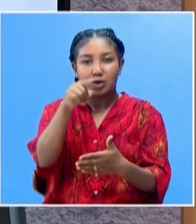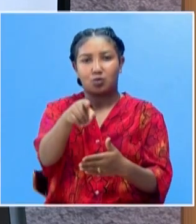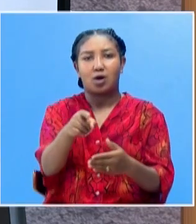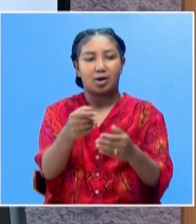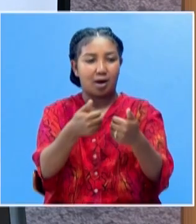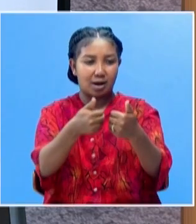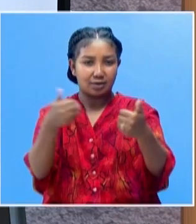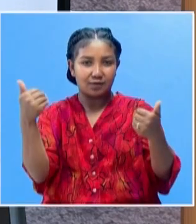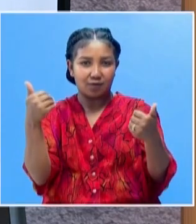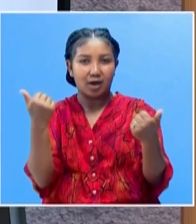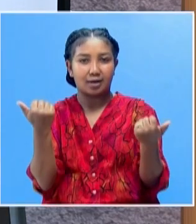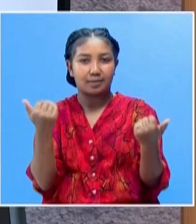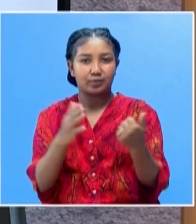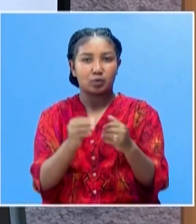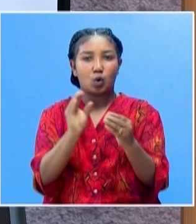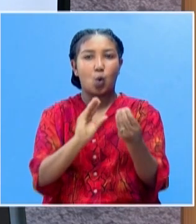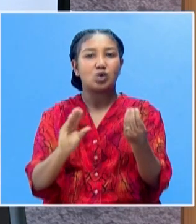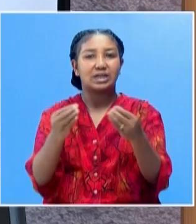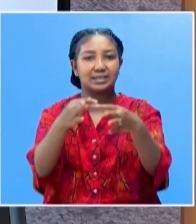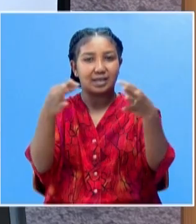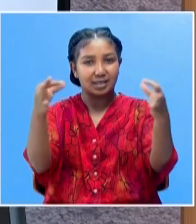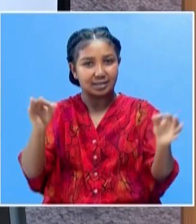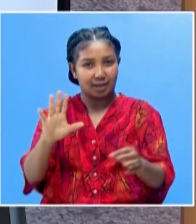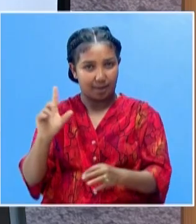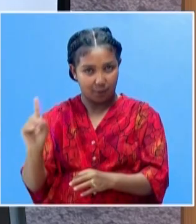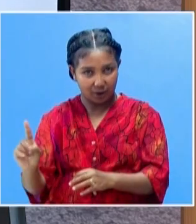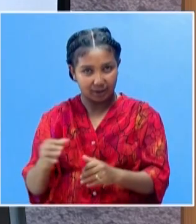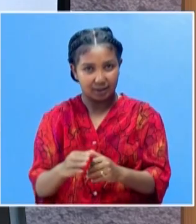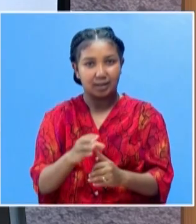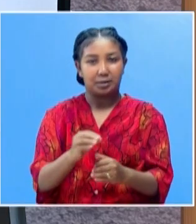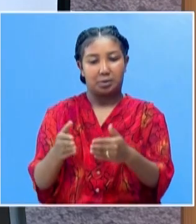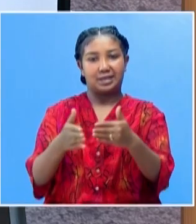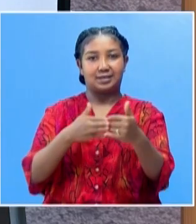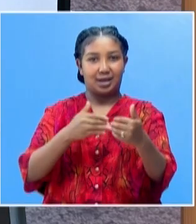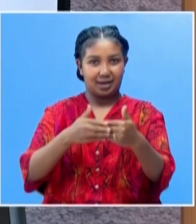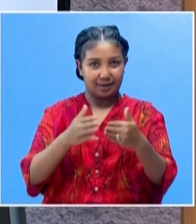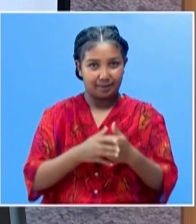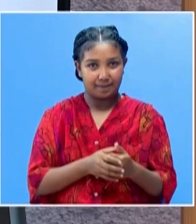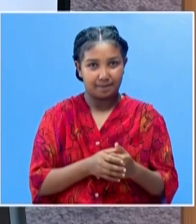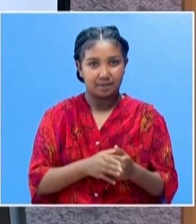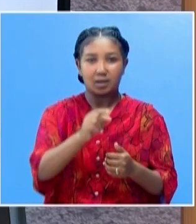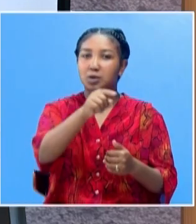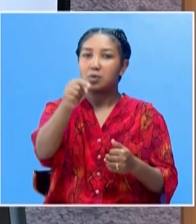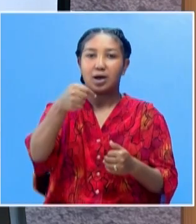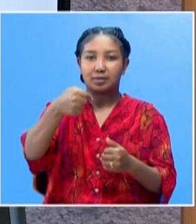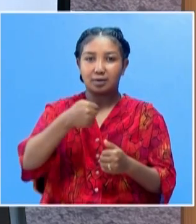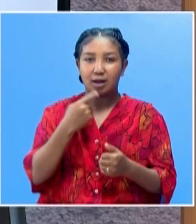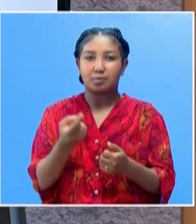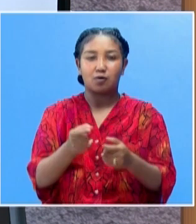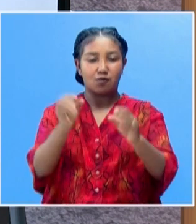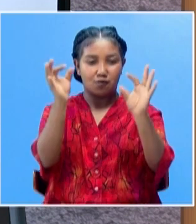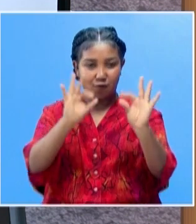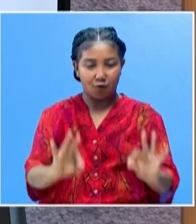can identify conditional sentence type 1 easily, yes? You can tell the form